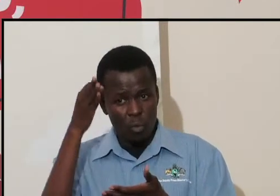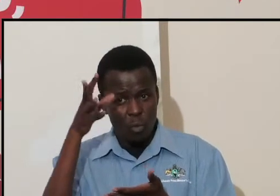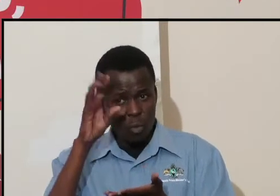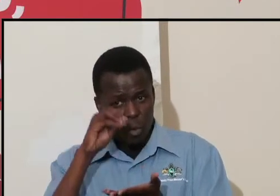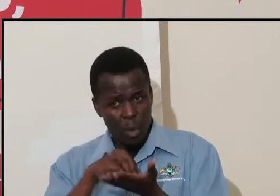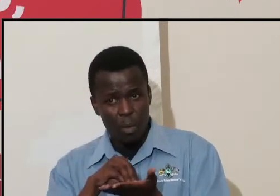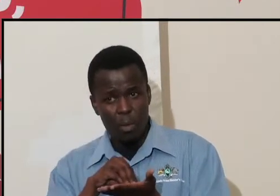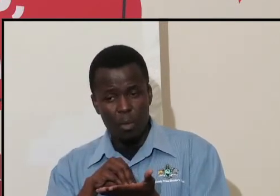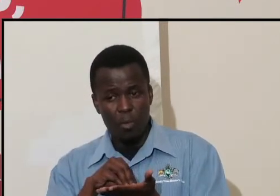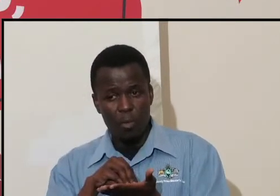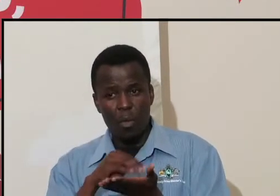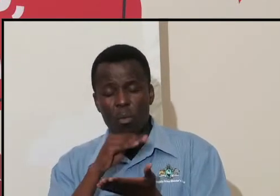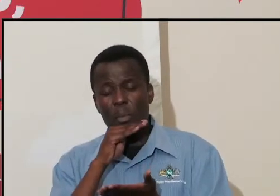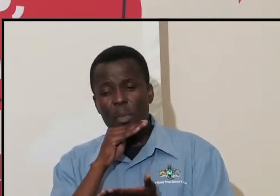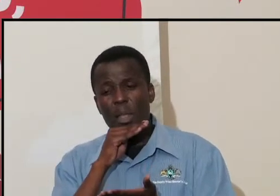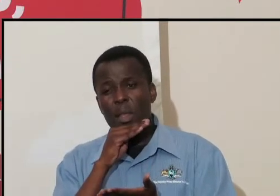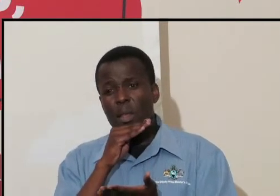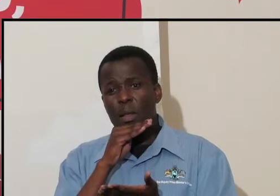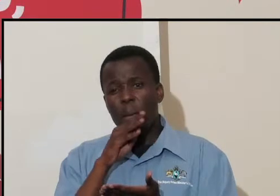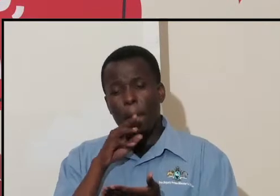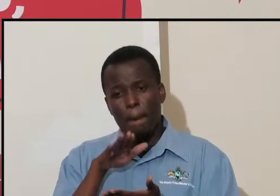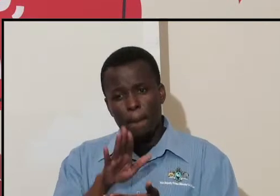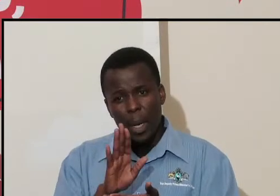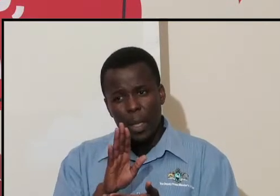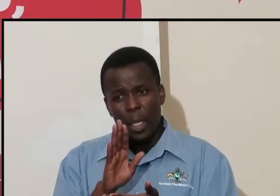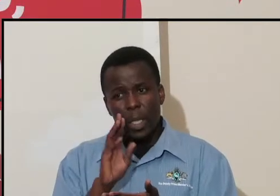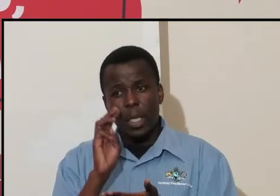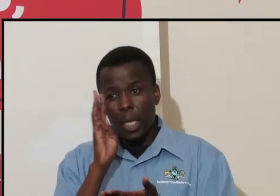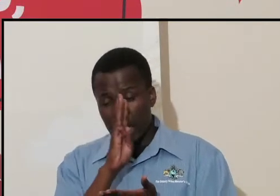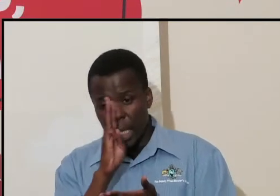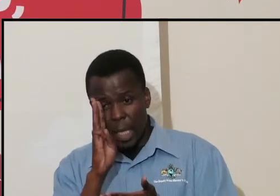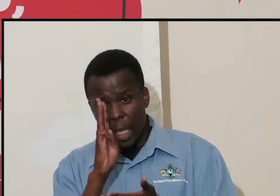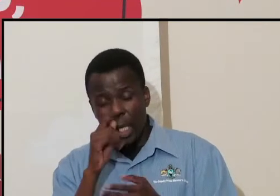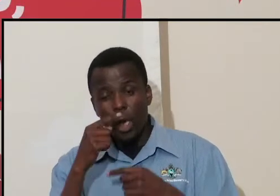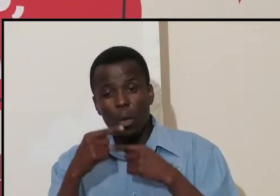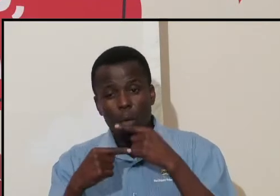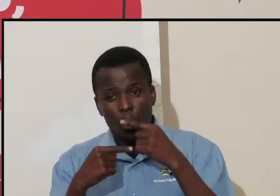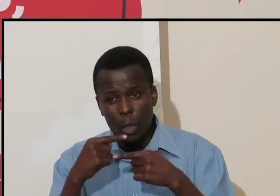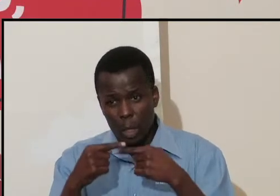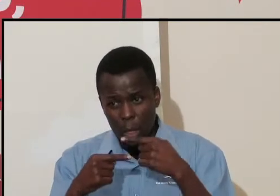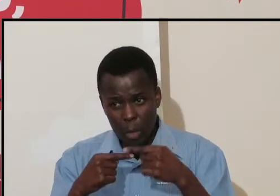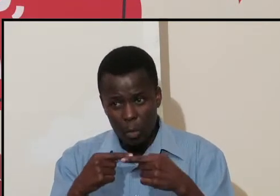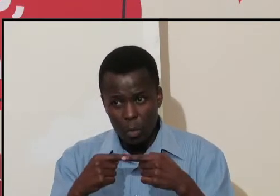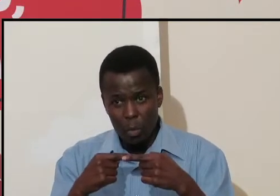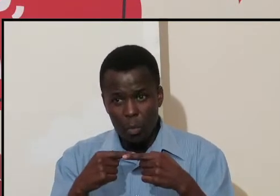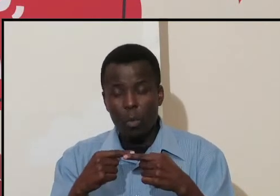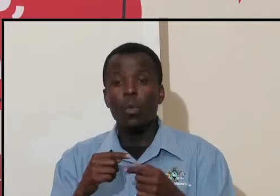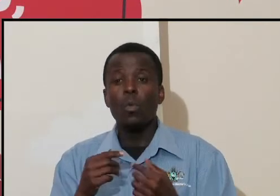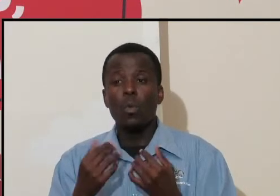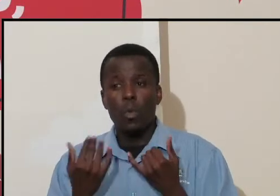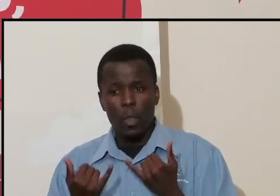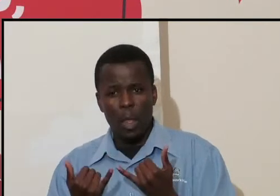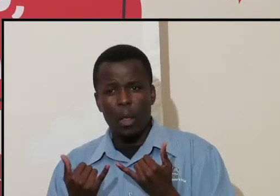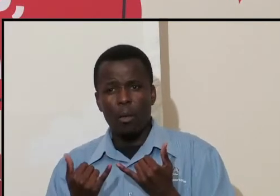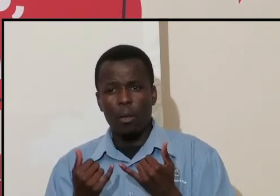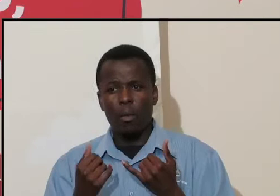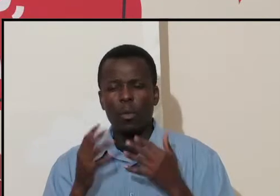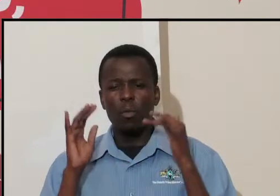We need to continue. As we celebrate, as we work